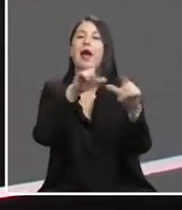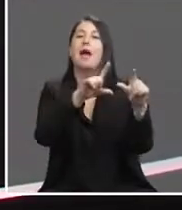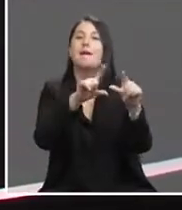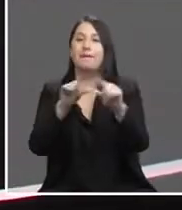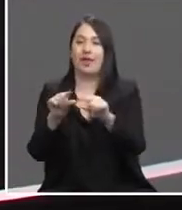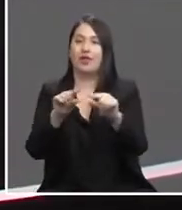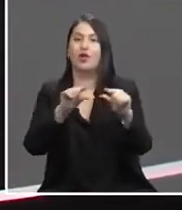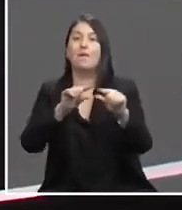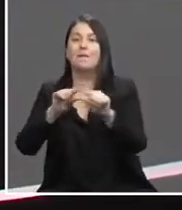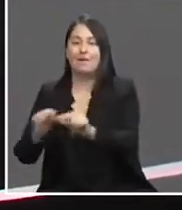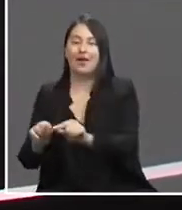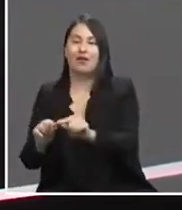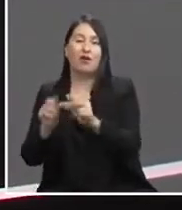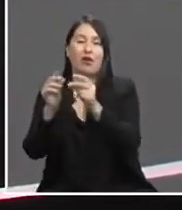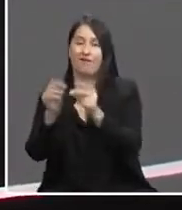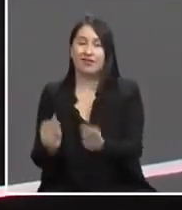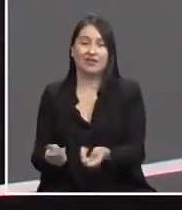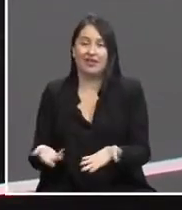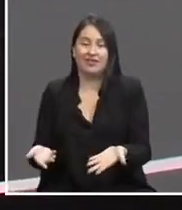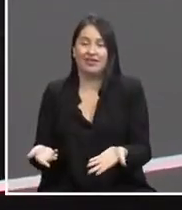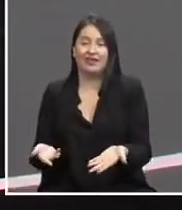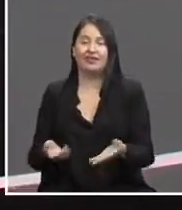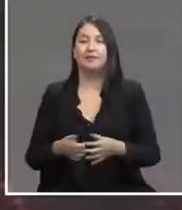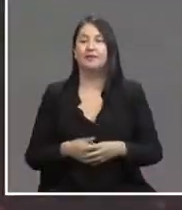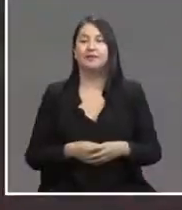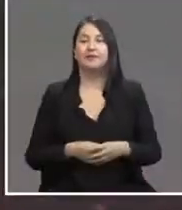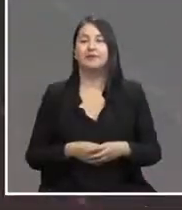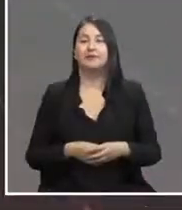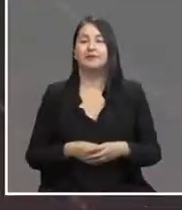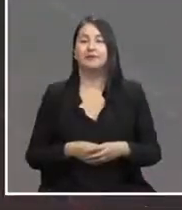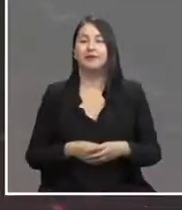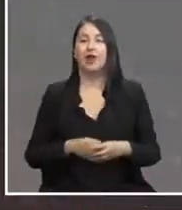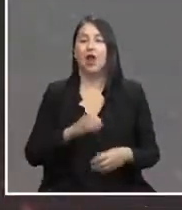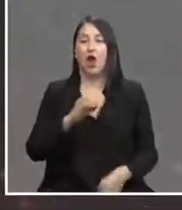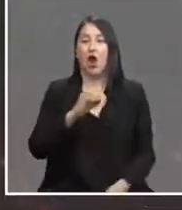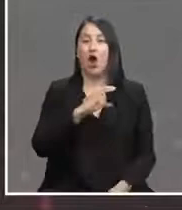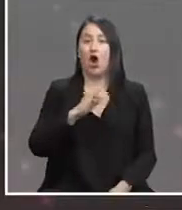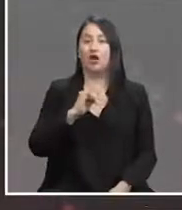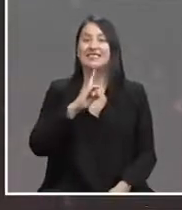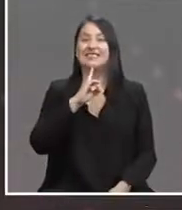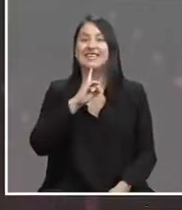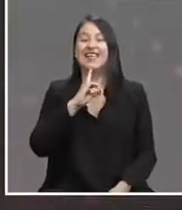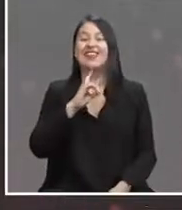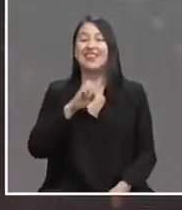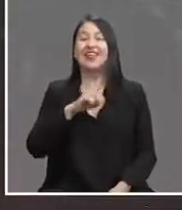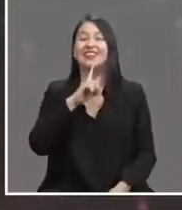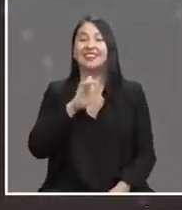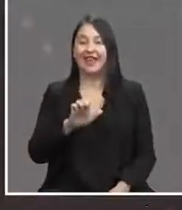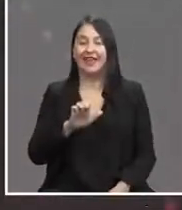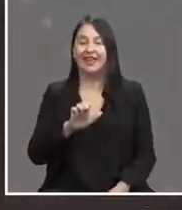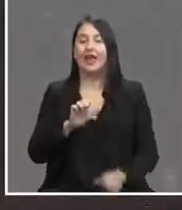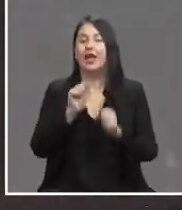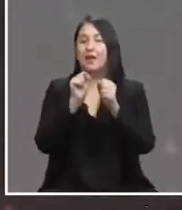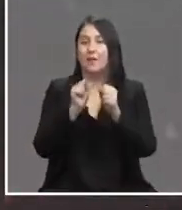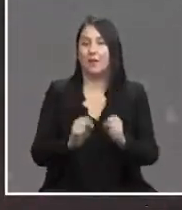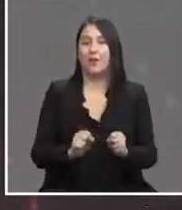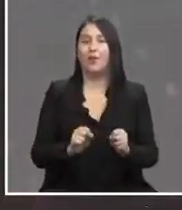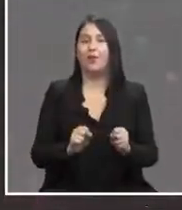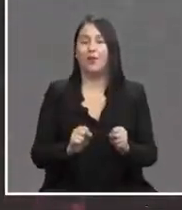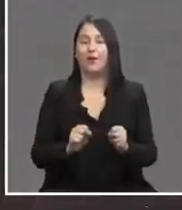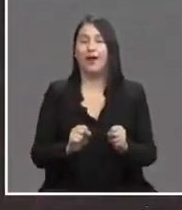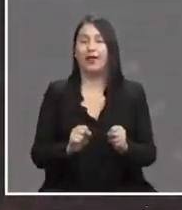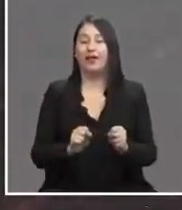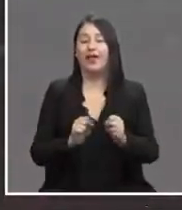The West can have some military local success, but